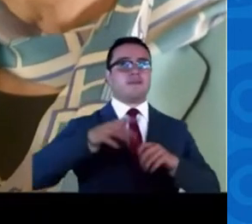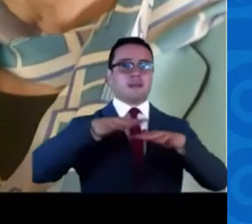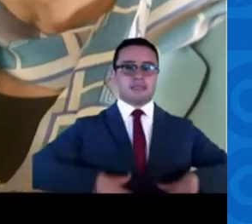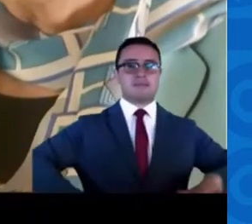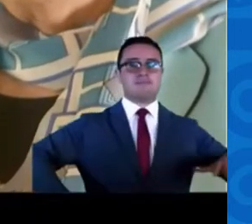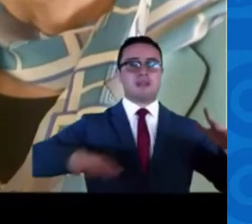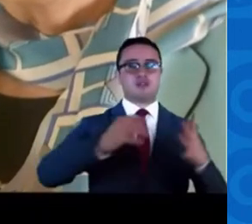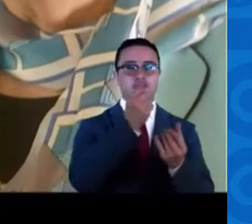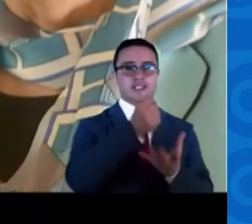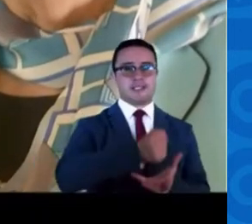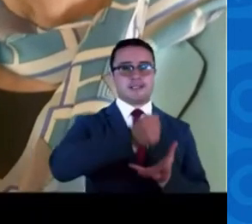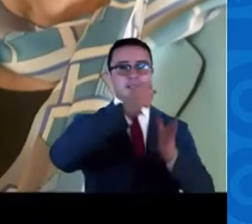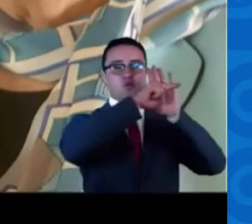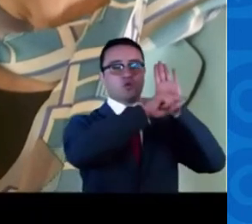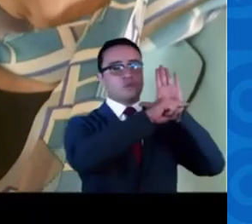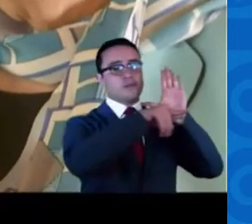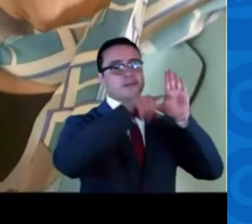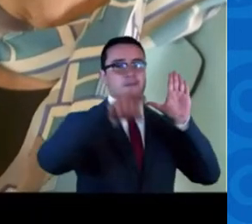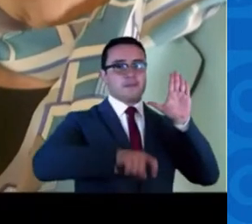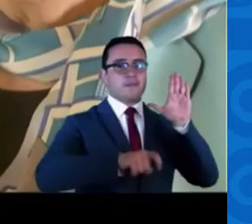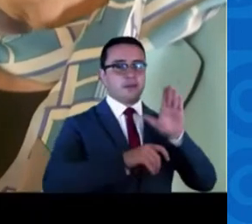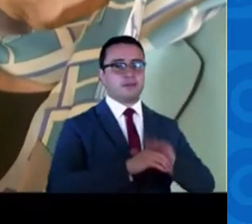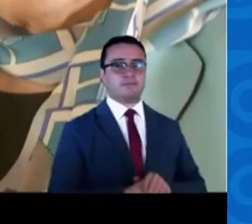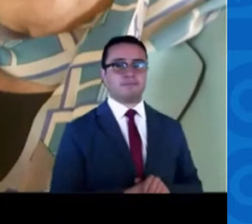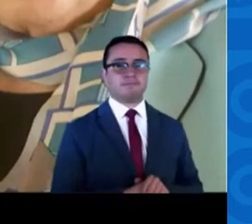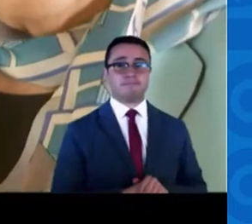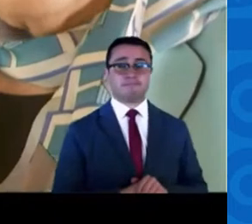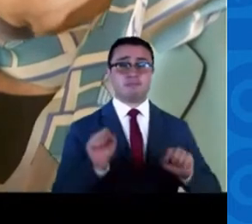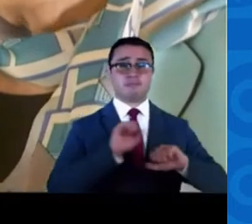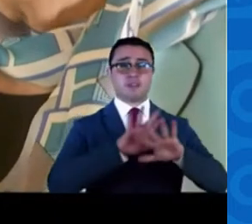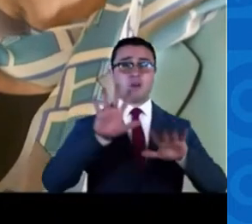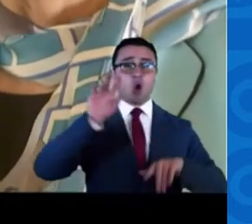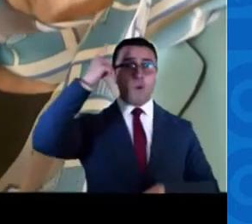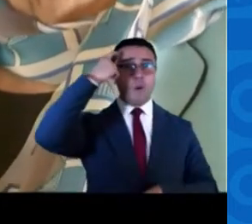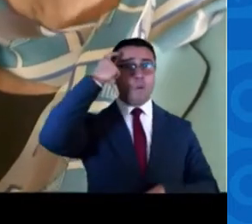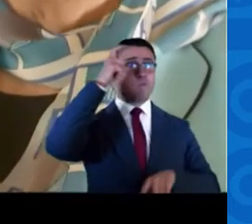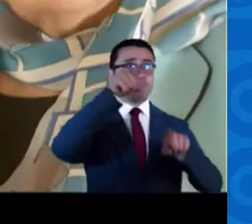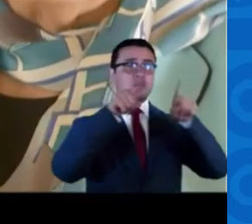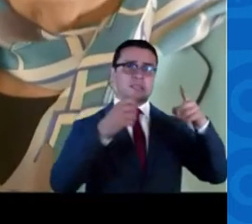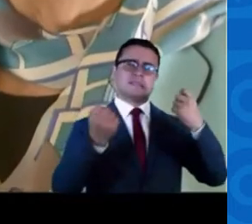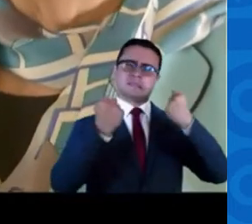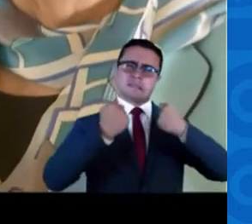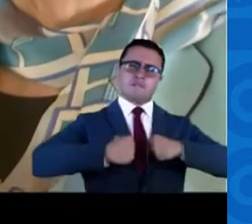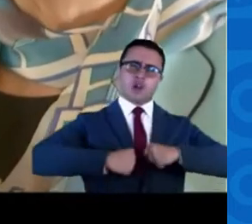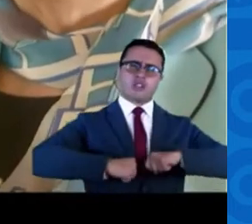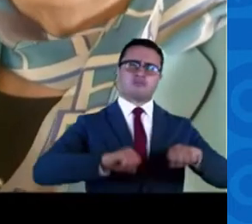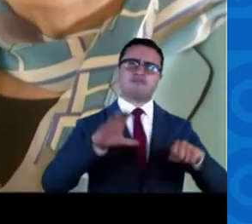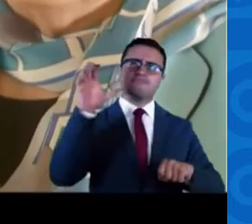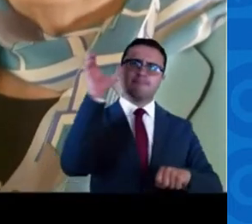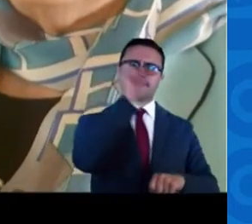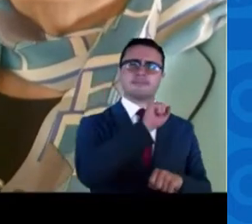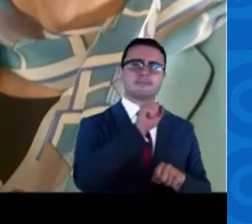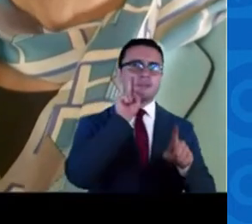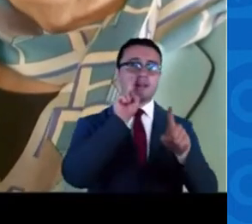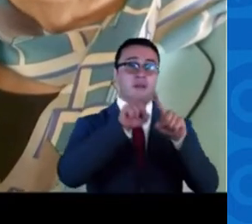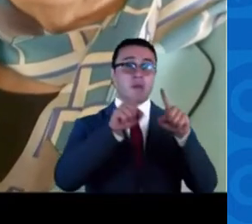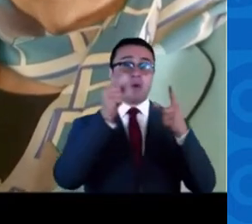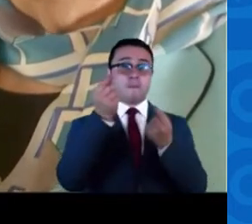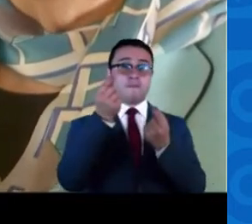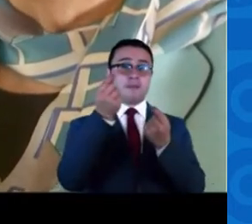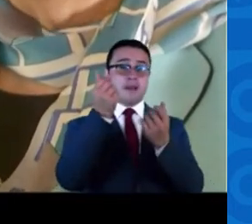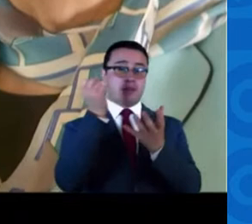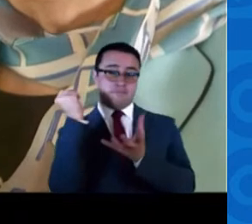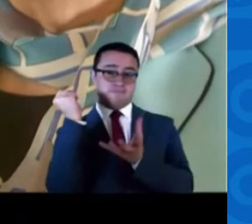demand the expansion of the fiscal effort. Our governments have made great efforts